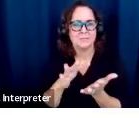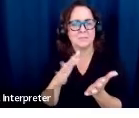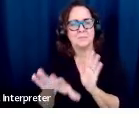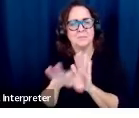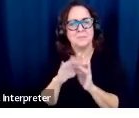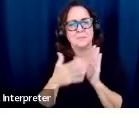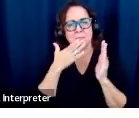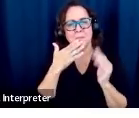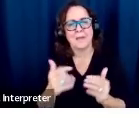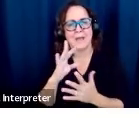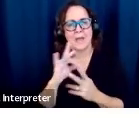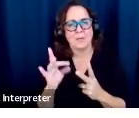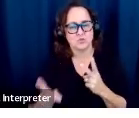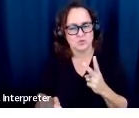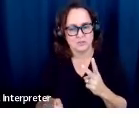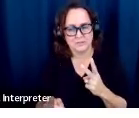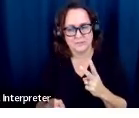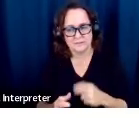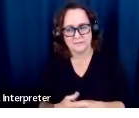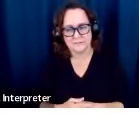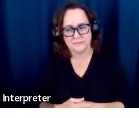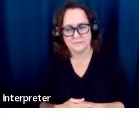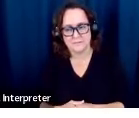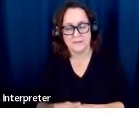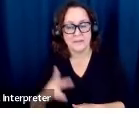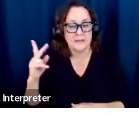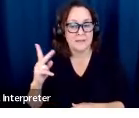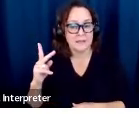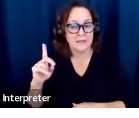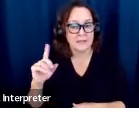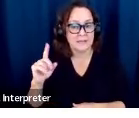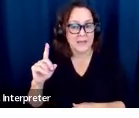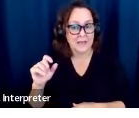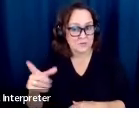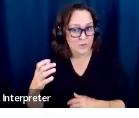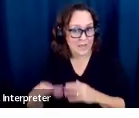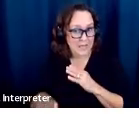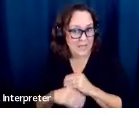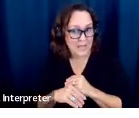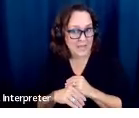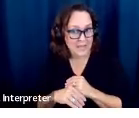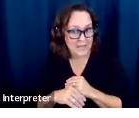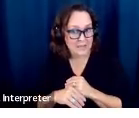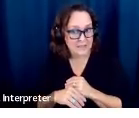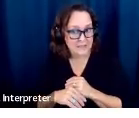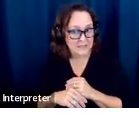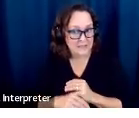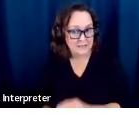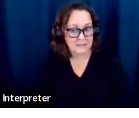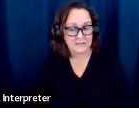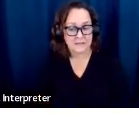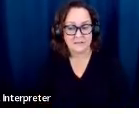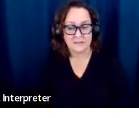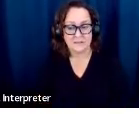are. I'll pause though and see if Kate adds if there's any more information you want to add to that question.